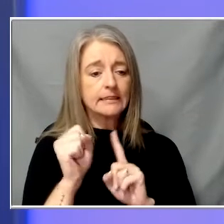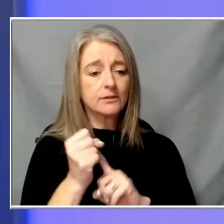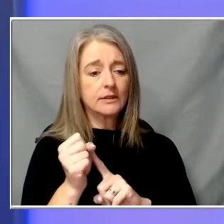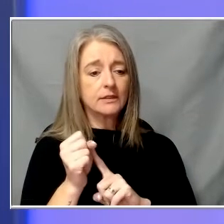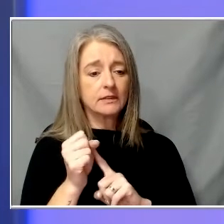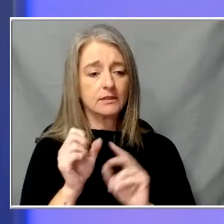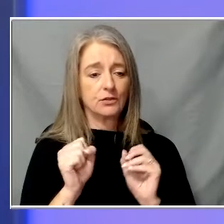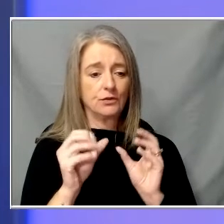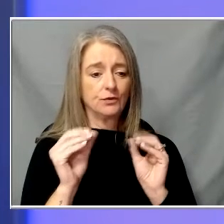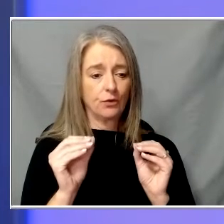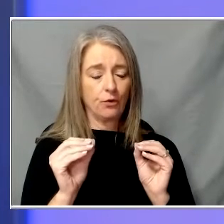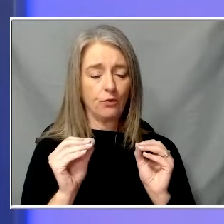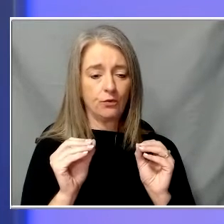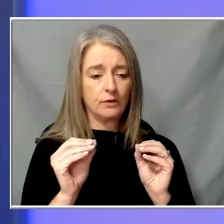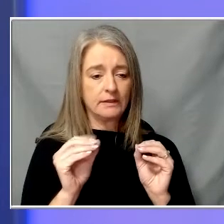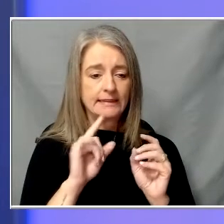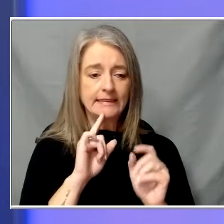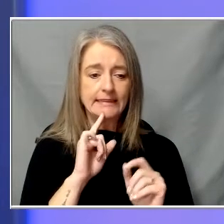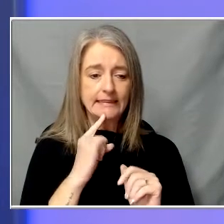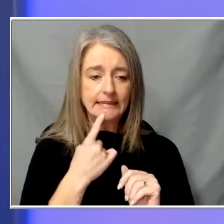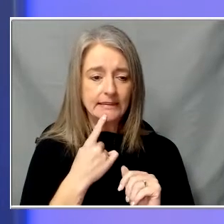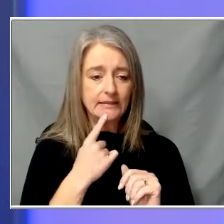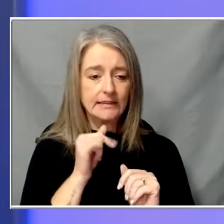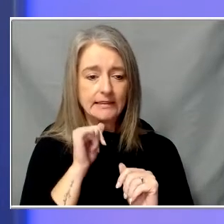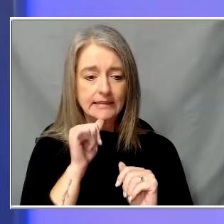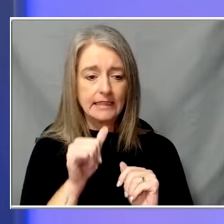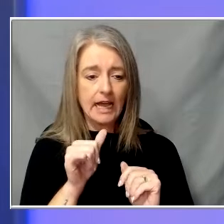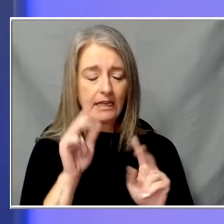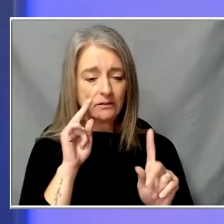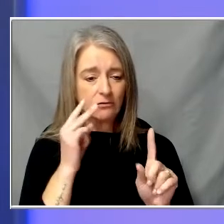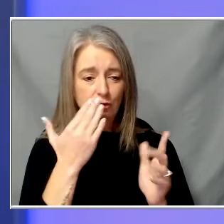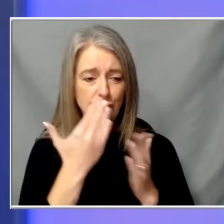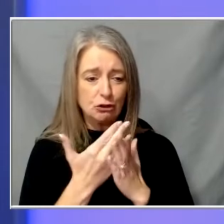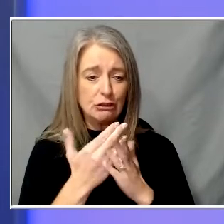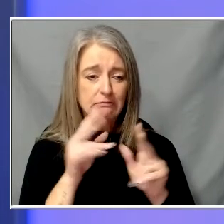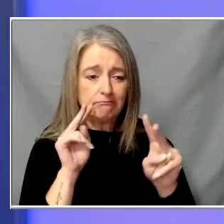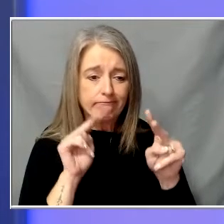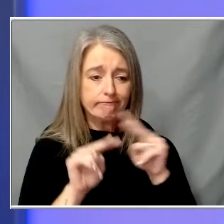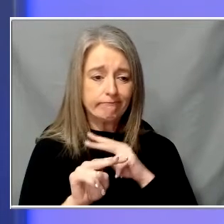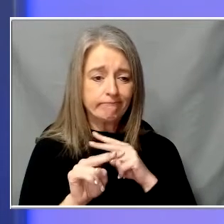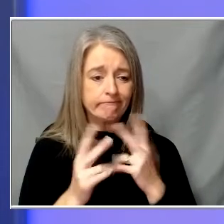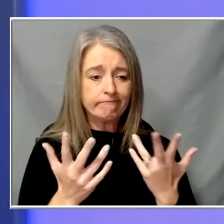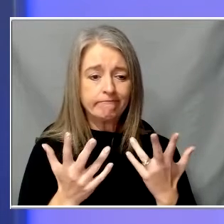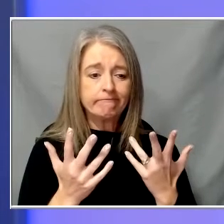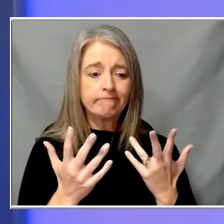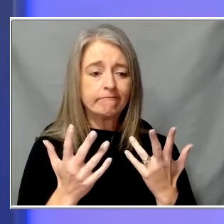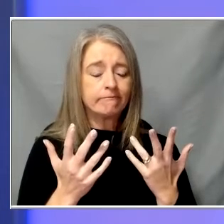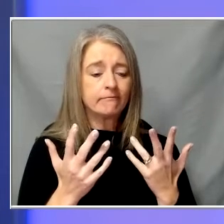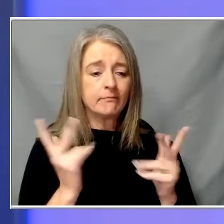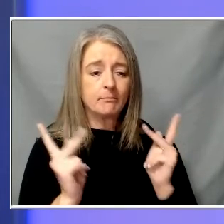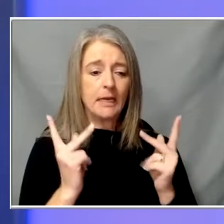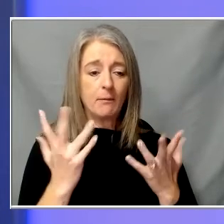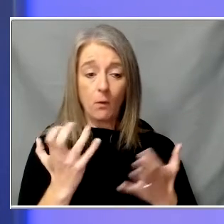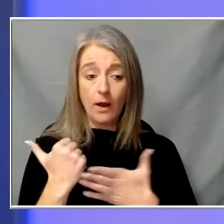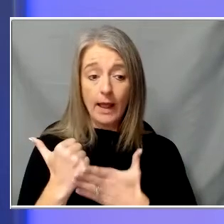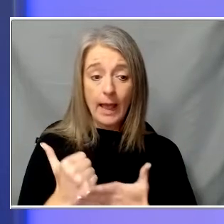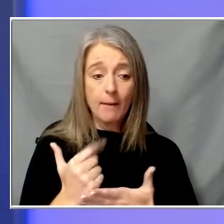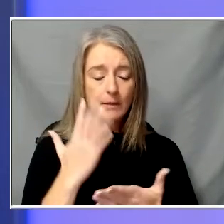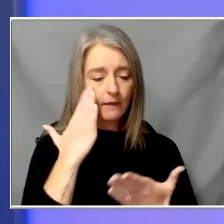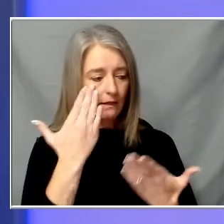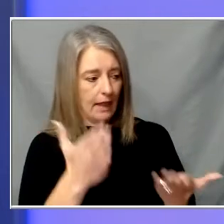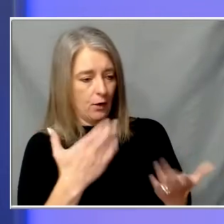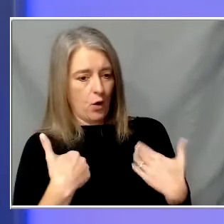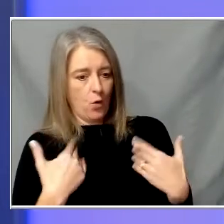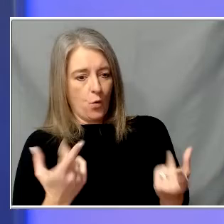so serious and not a great outlook, sometimes there's just people want to help, but they don't know what to do. And so this offers